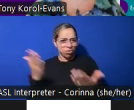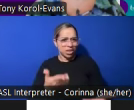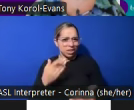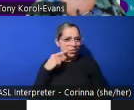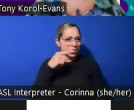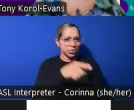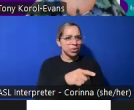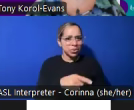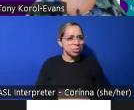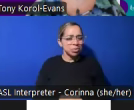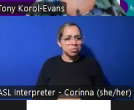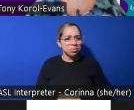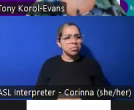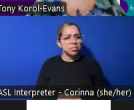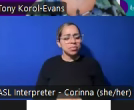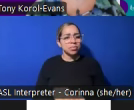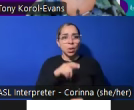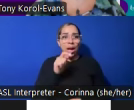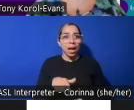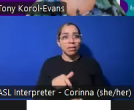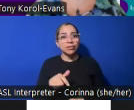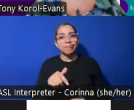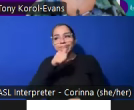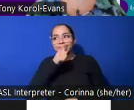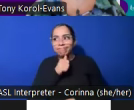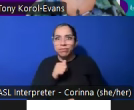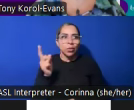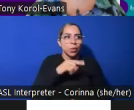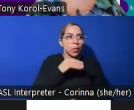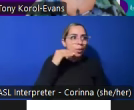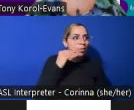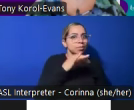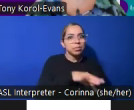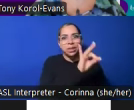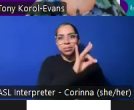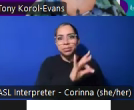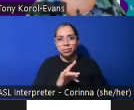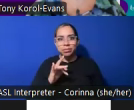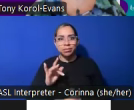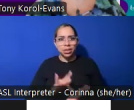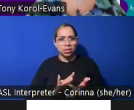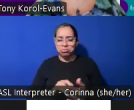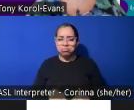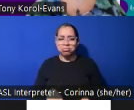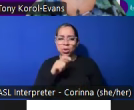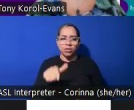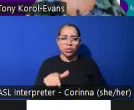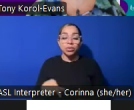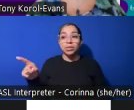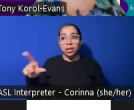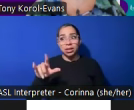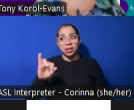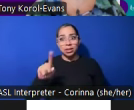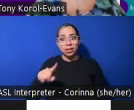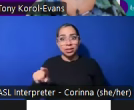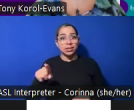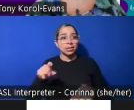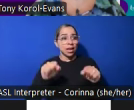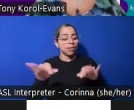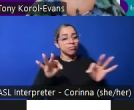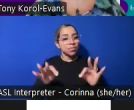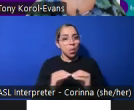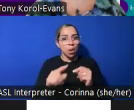today. So you don't have to go home to get them. And she can talk with you more about EC. Liz or any of our advocates can